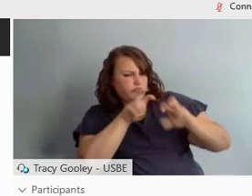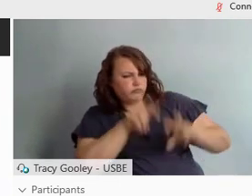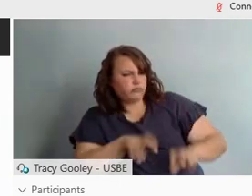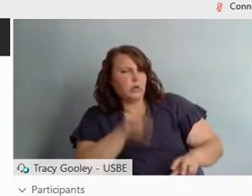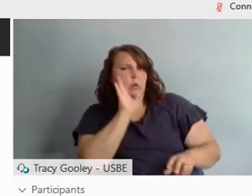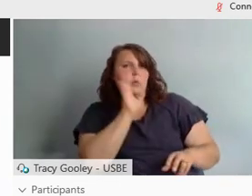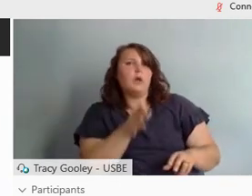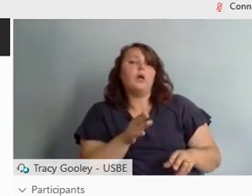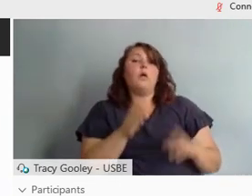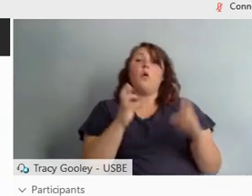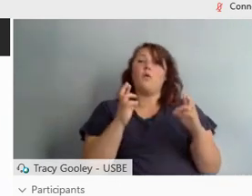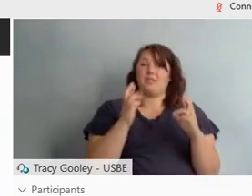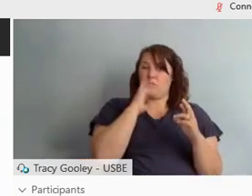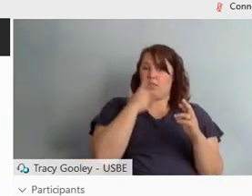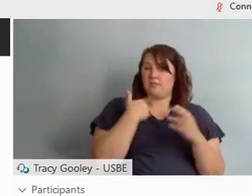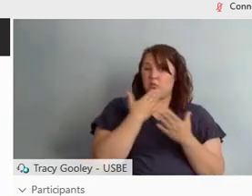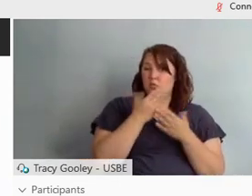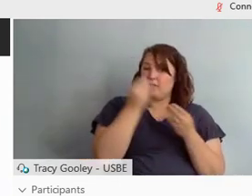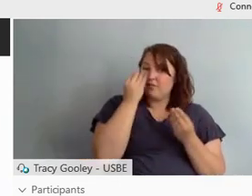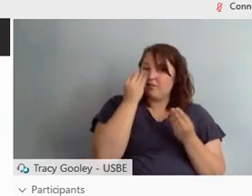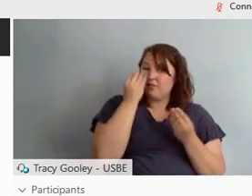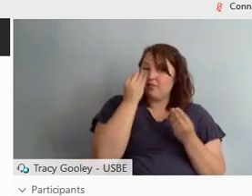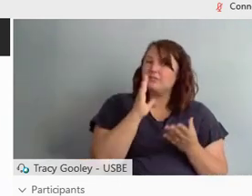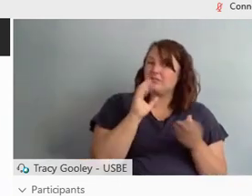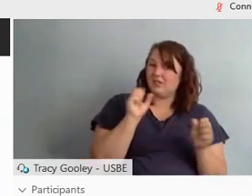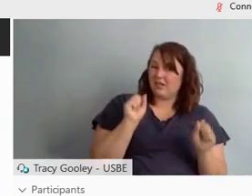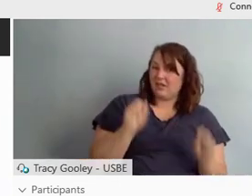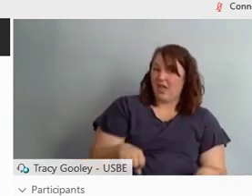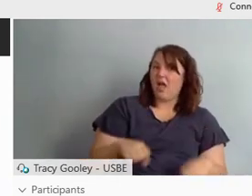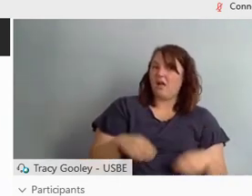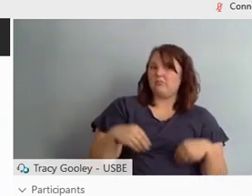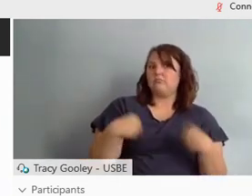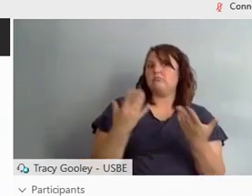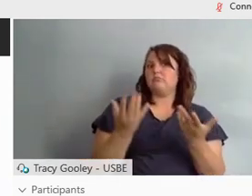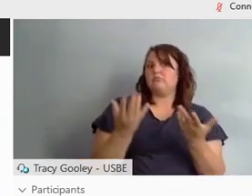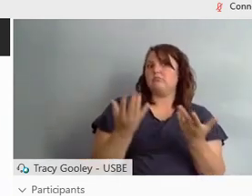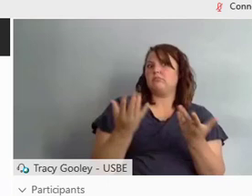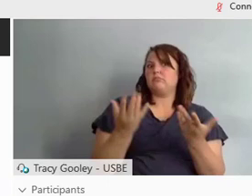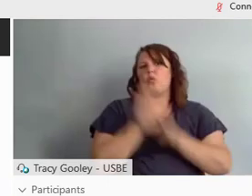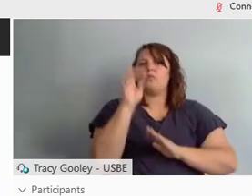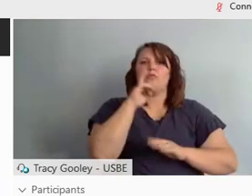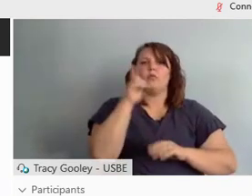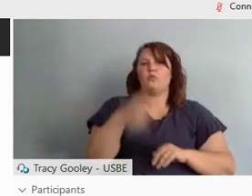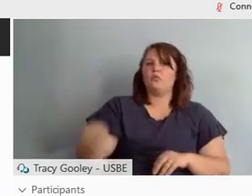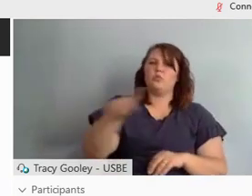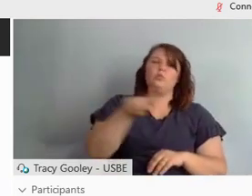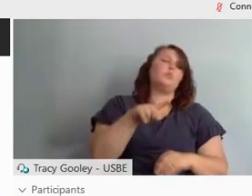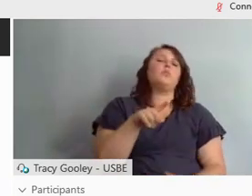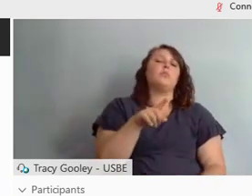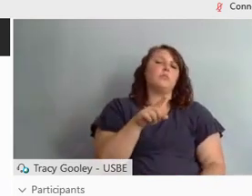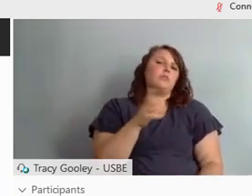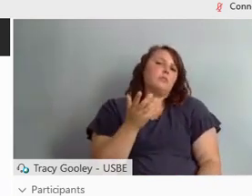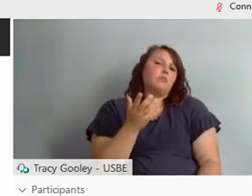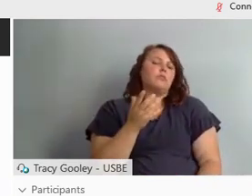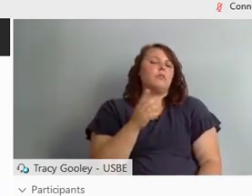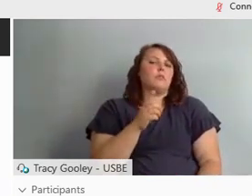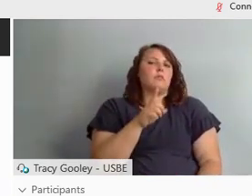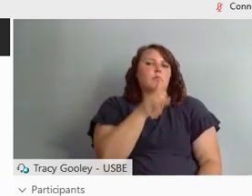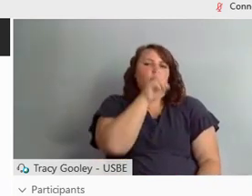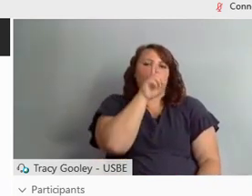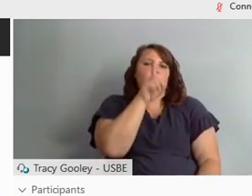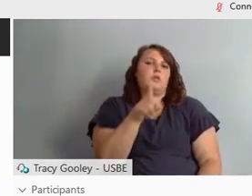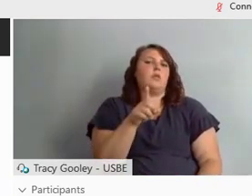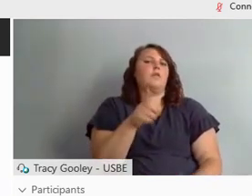be able to have some good data and be able to produce growth for you guys. That's our biggest thing coming out of both